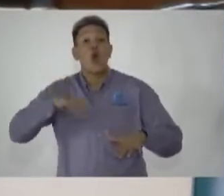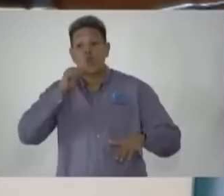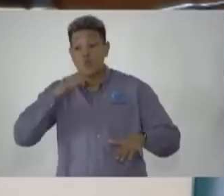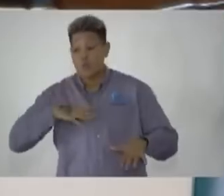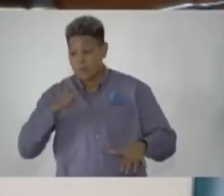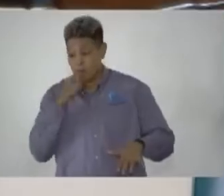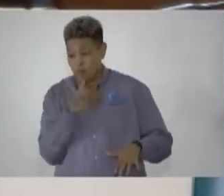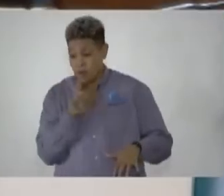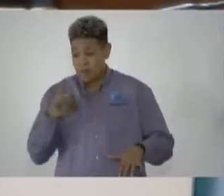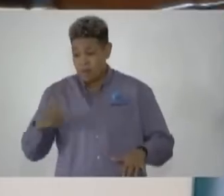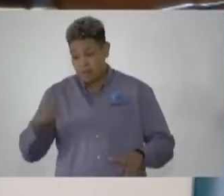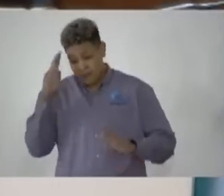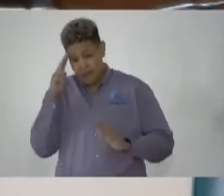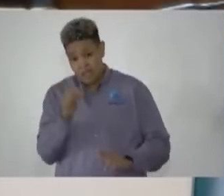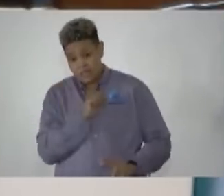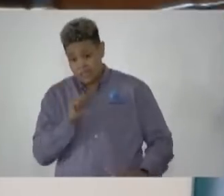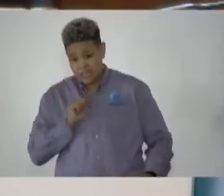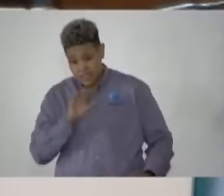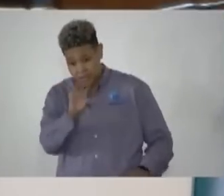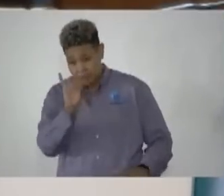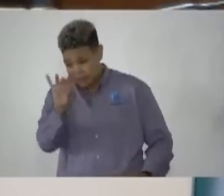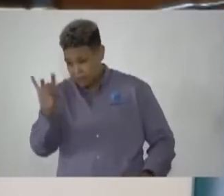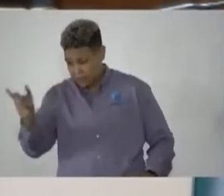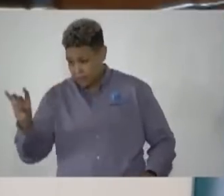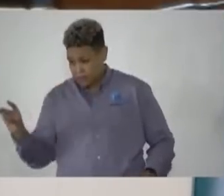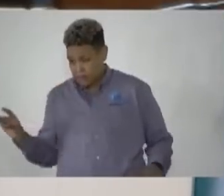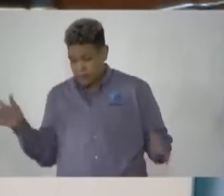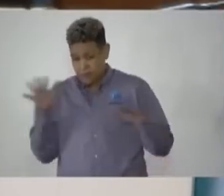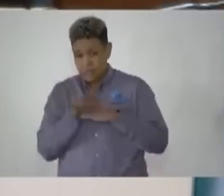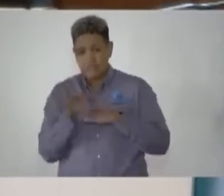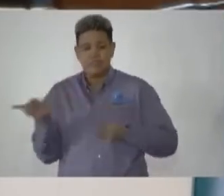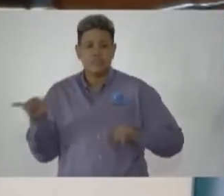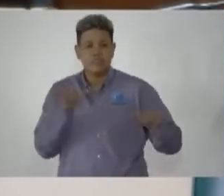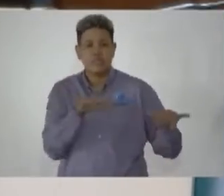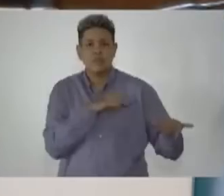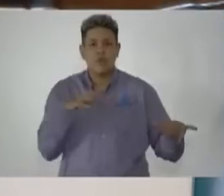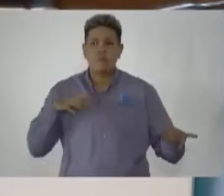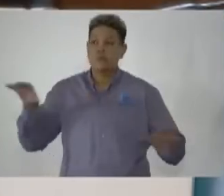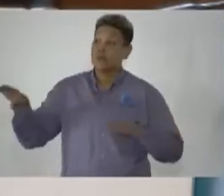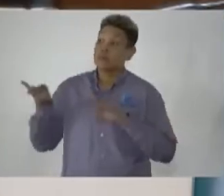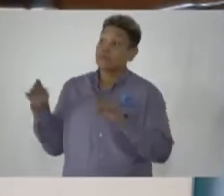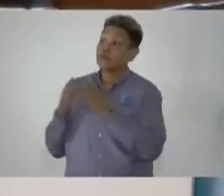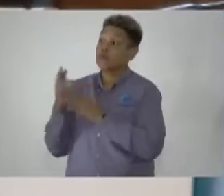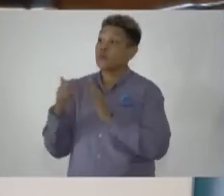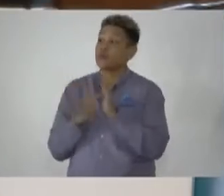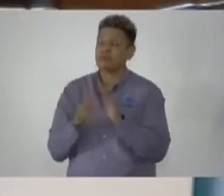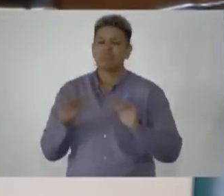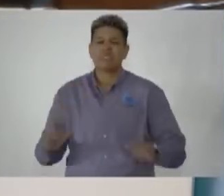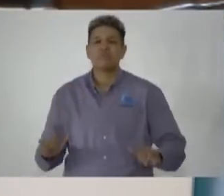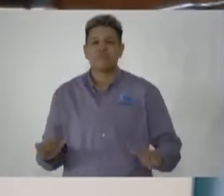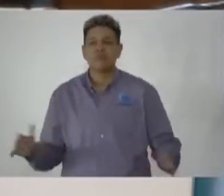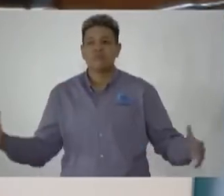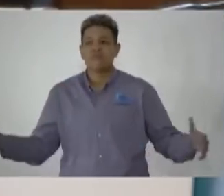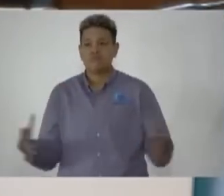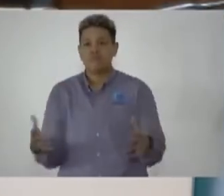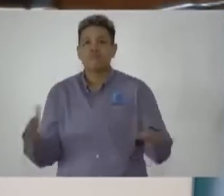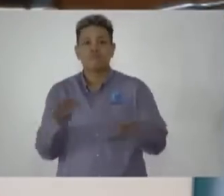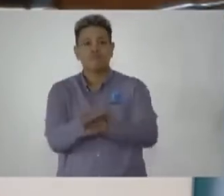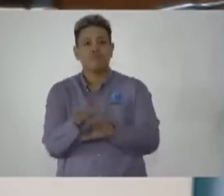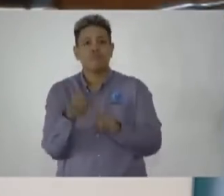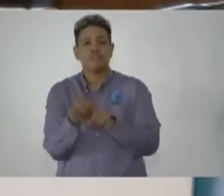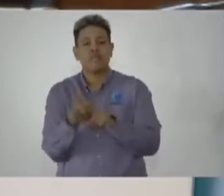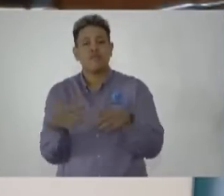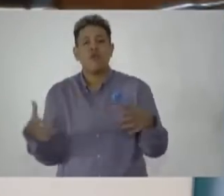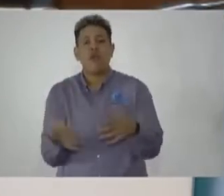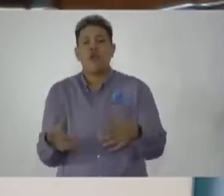are members of this Honorable Senate to sit jointly with a similar committee to be appointed by the House of Representatives as the